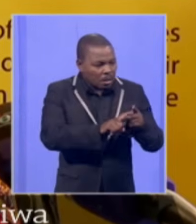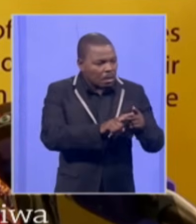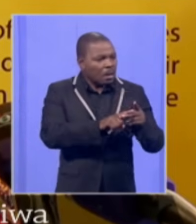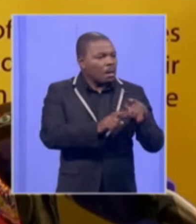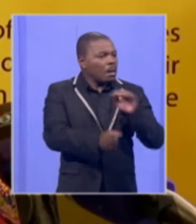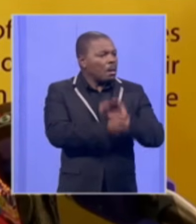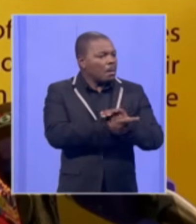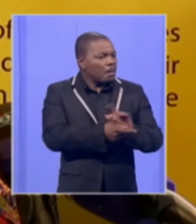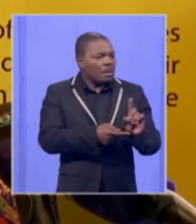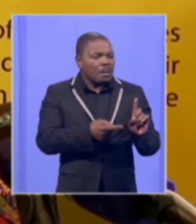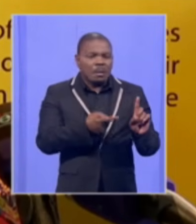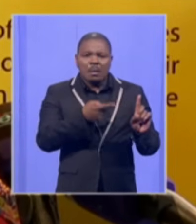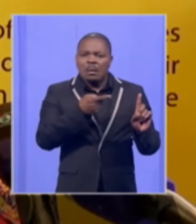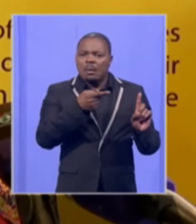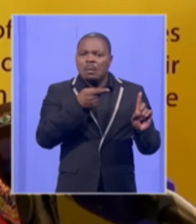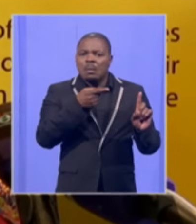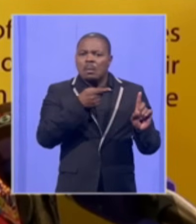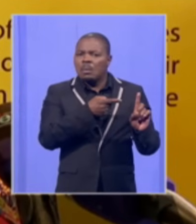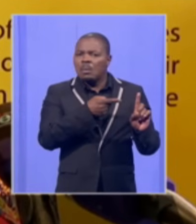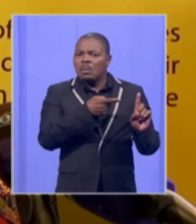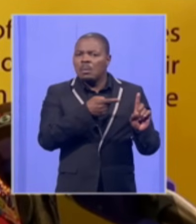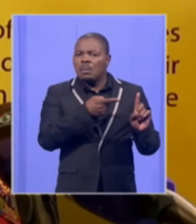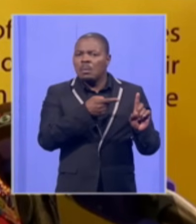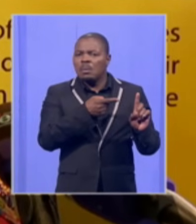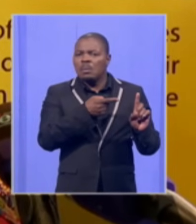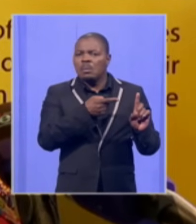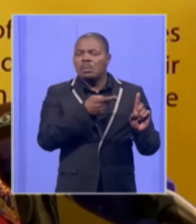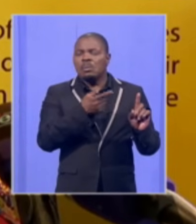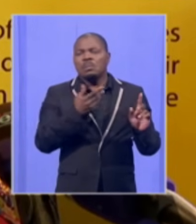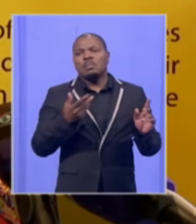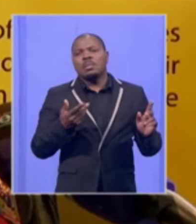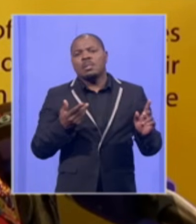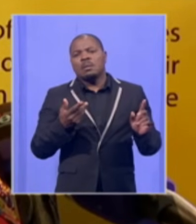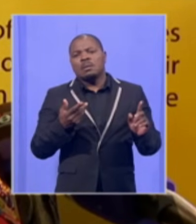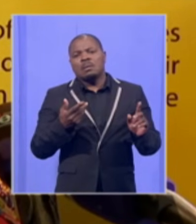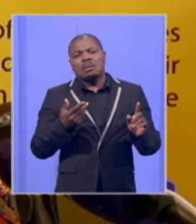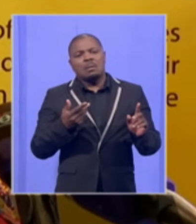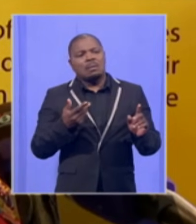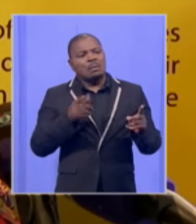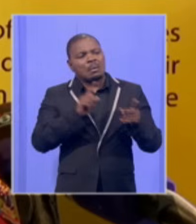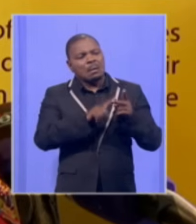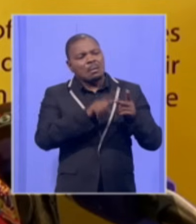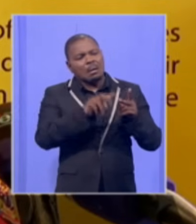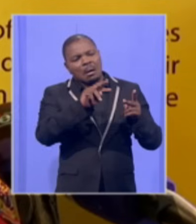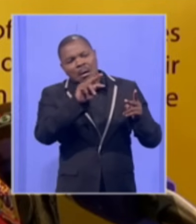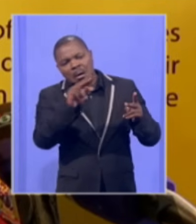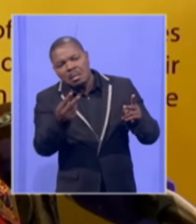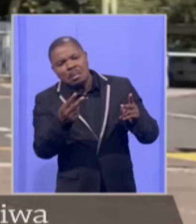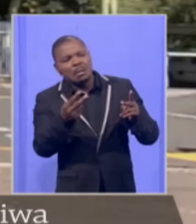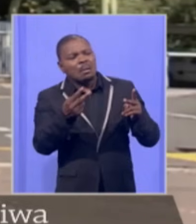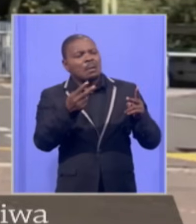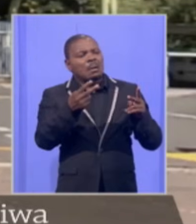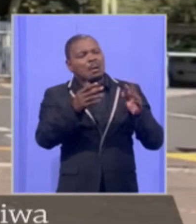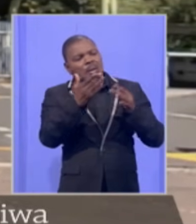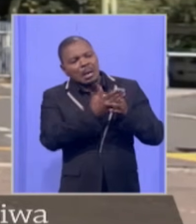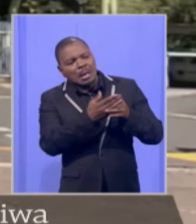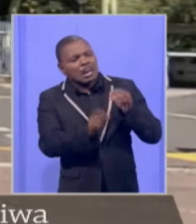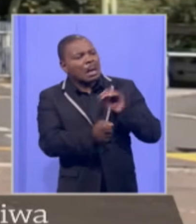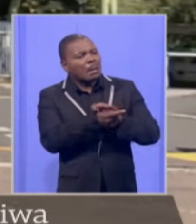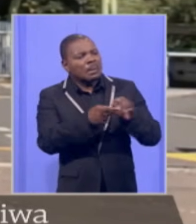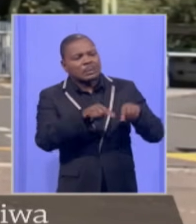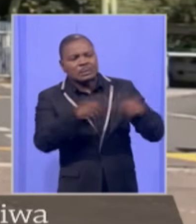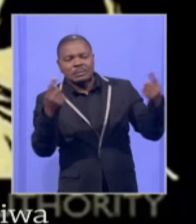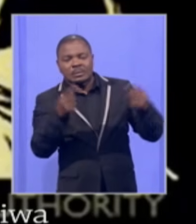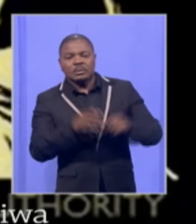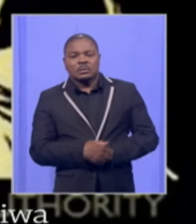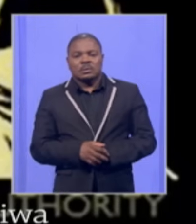outcome of this and other cases. Go solofetse gore